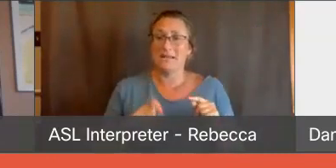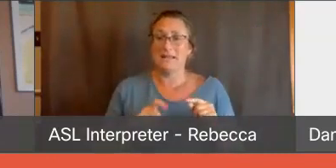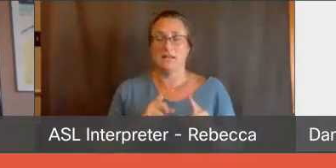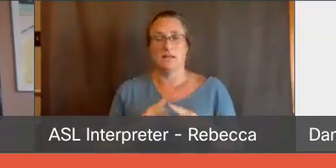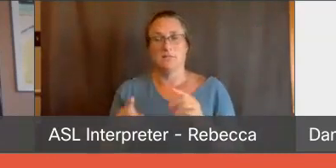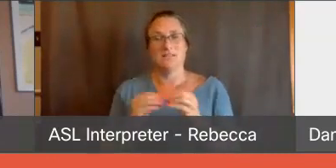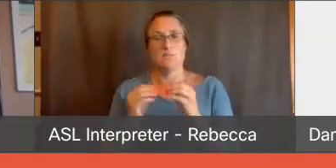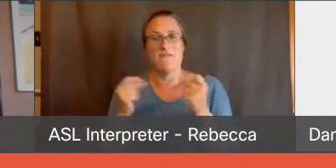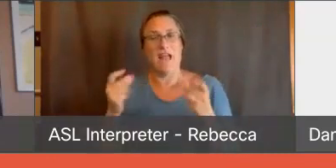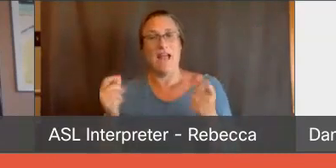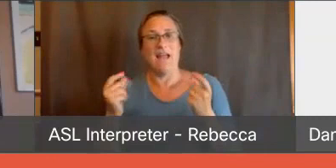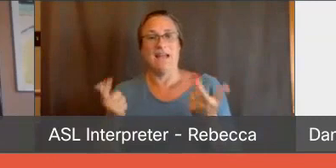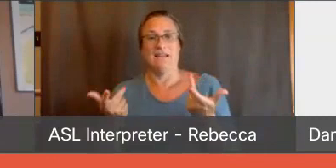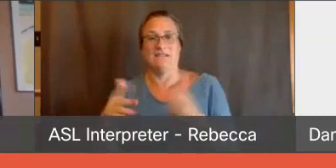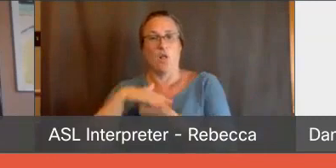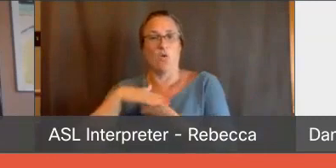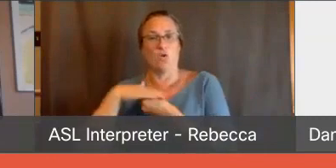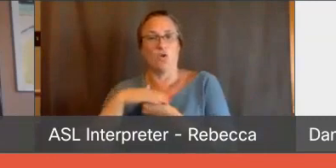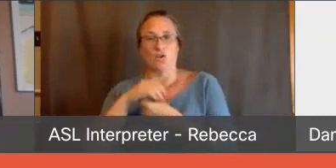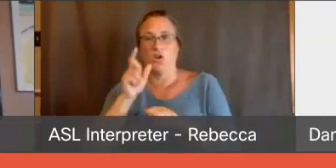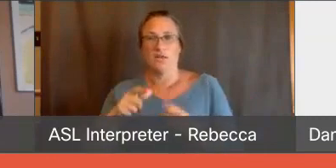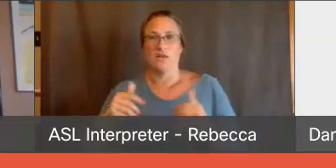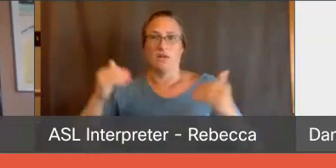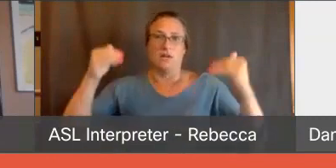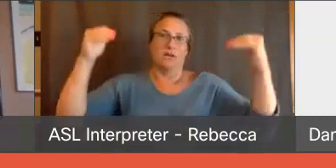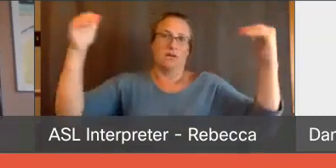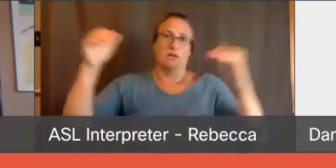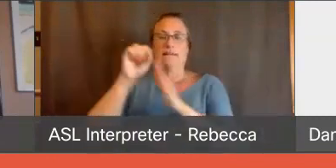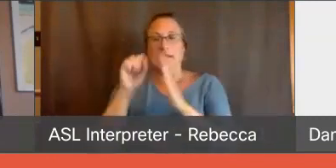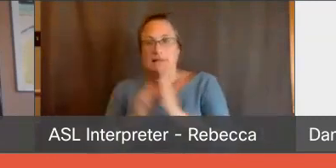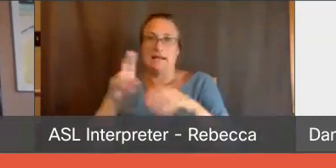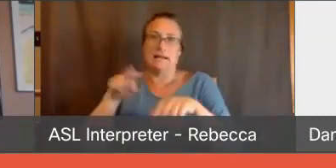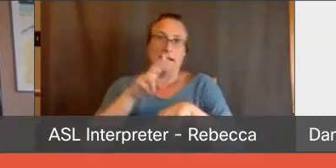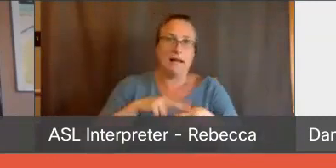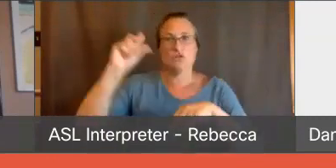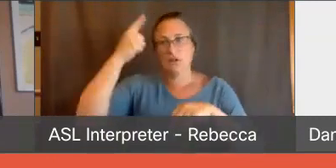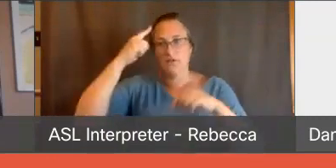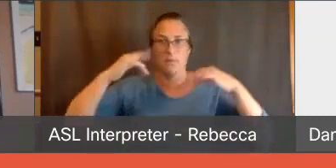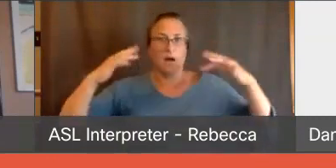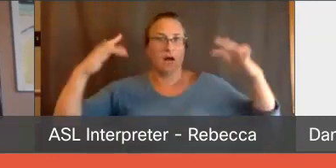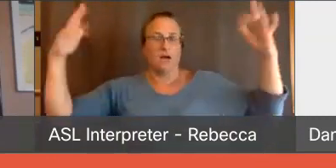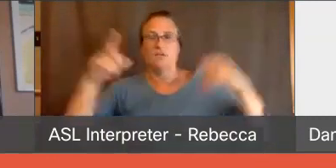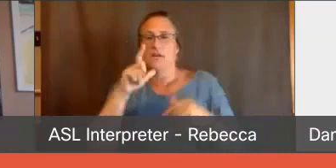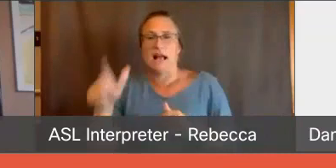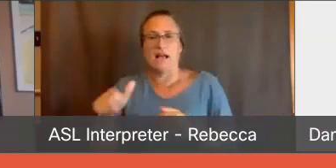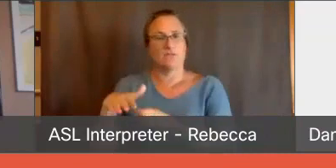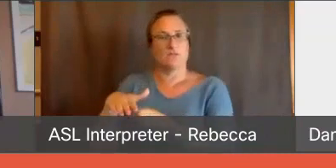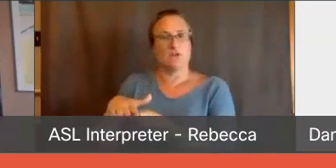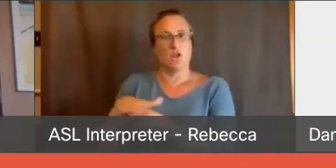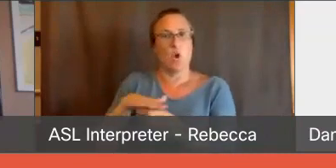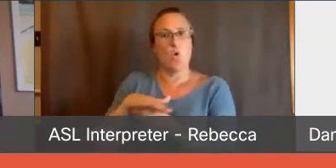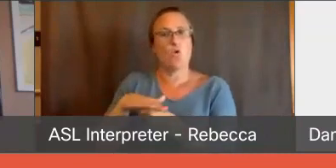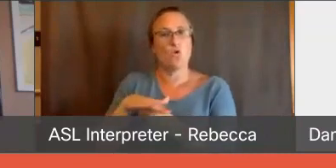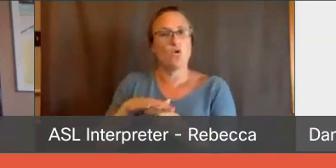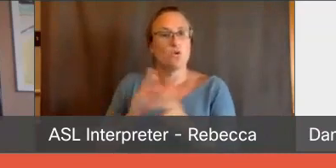It's not bogged down by all the same things that statewide and national politics and government have to deal with. But that local